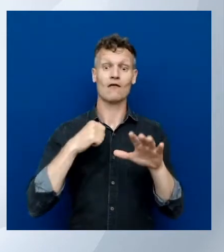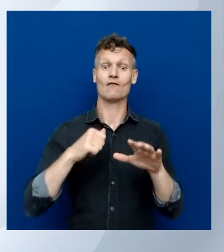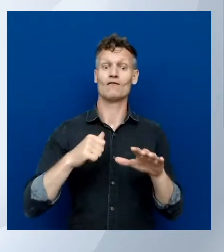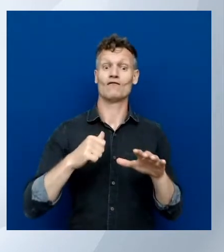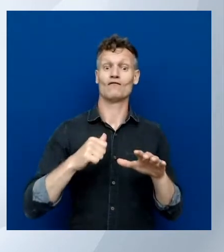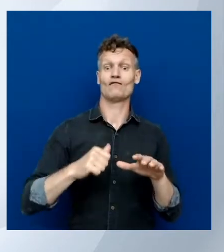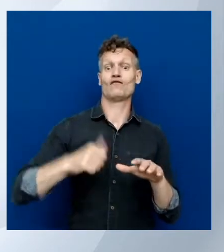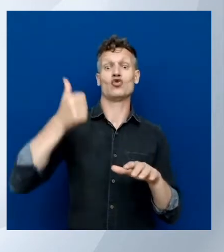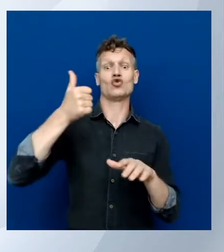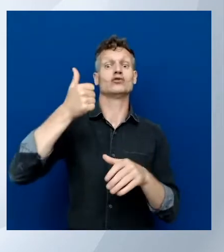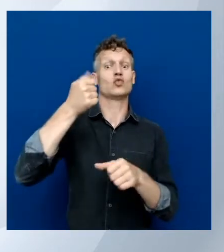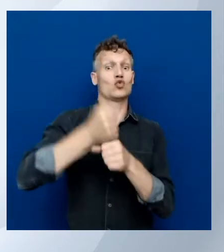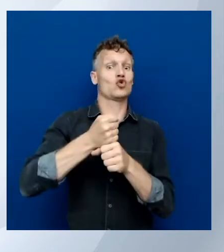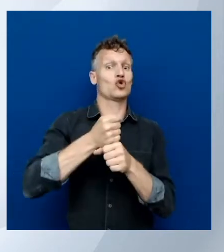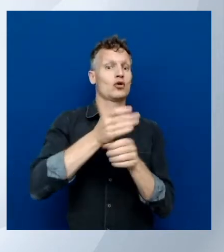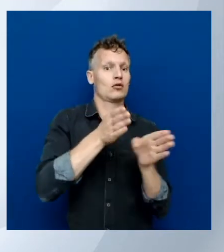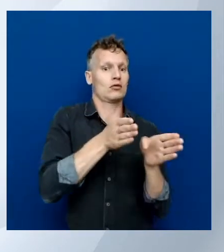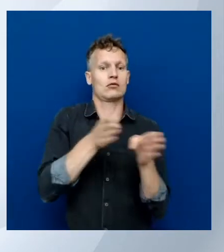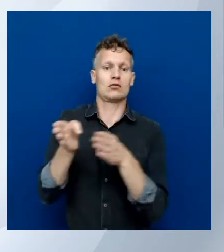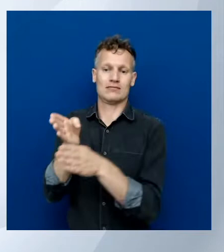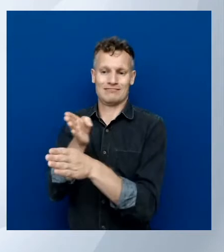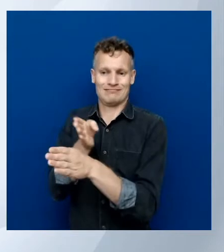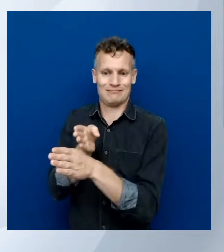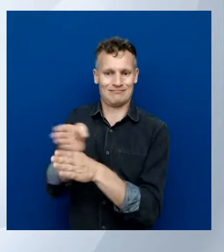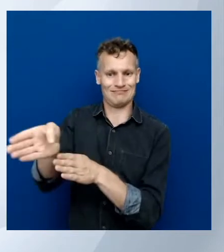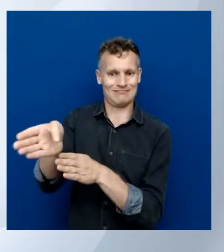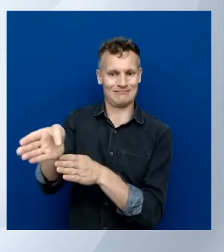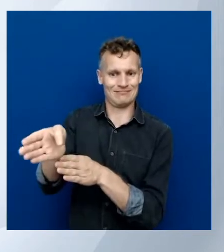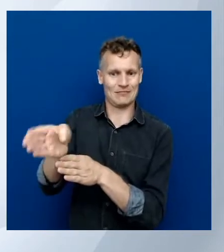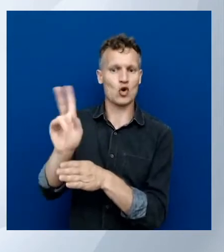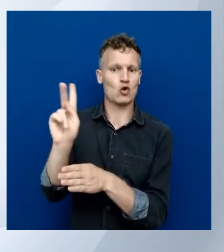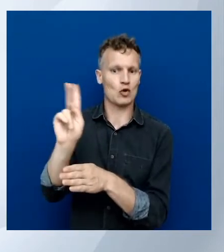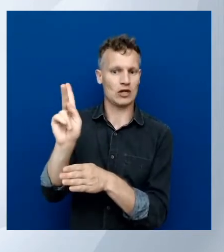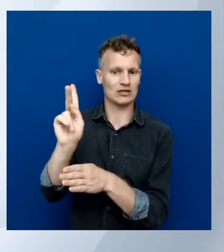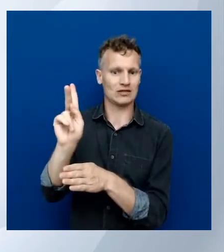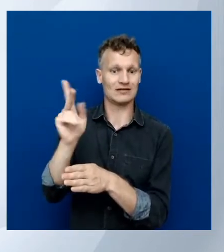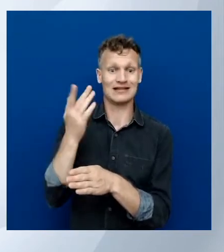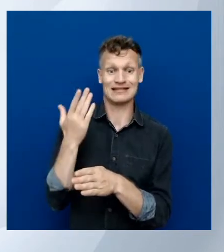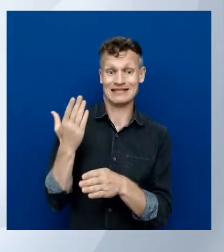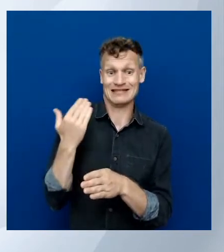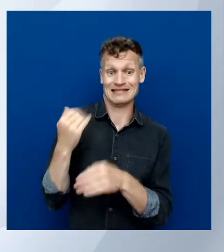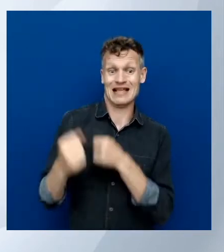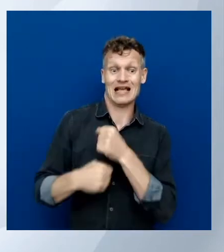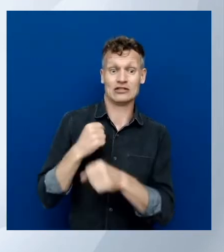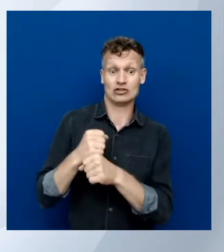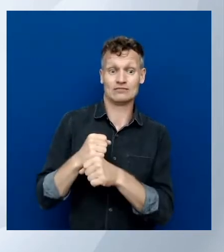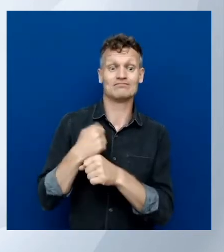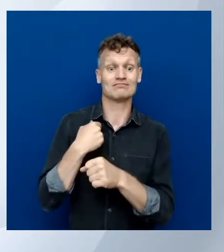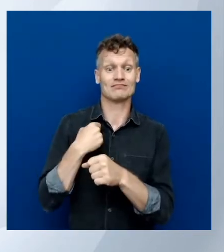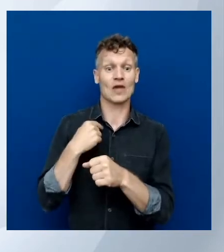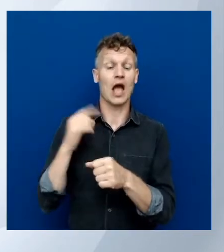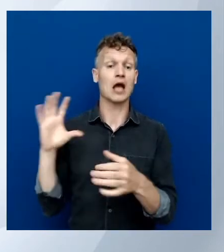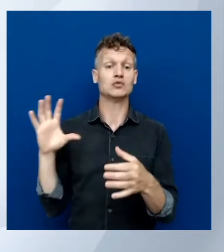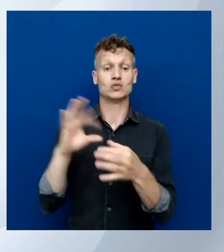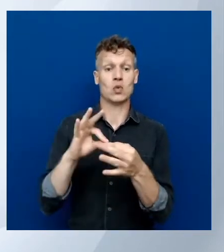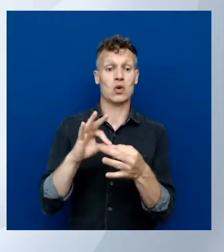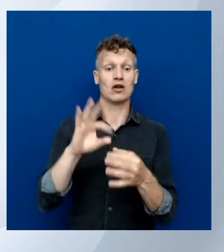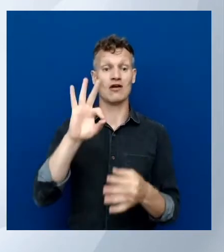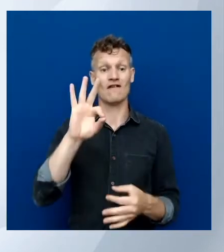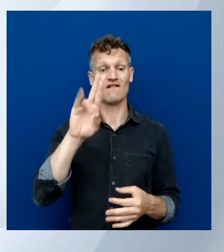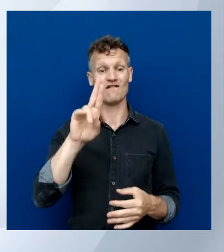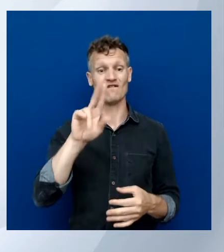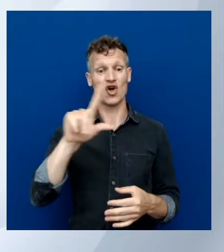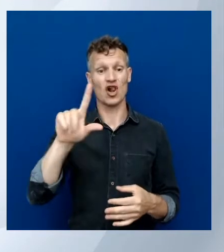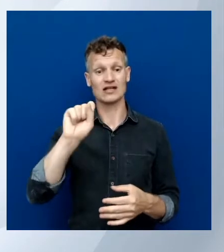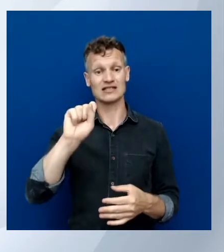field. Just last year, I joined Fullstack, and in that year, I became certified on that platform as